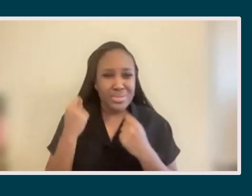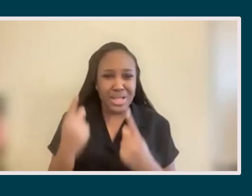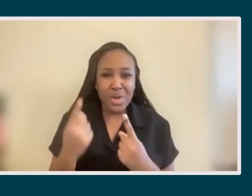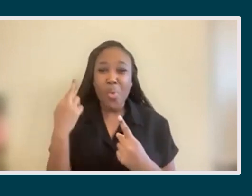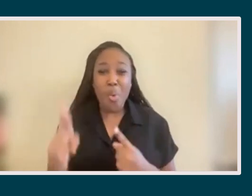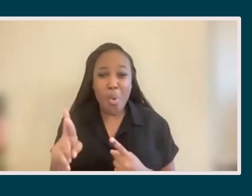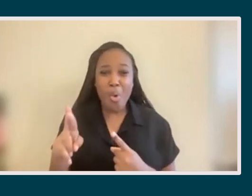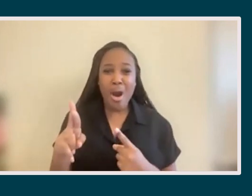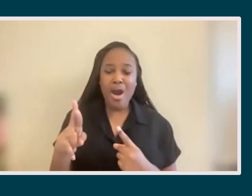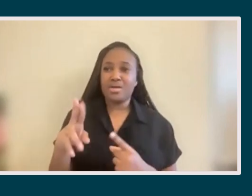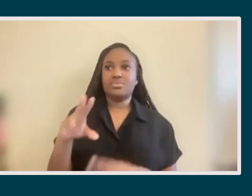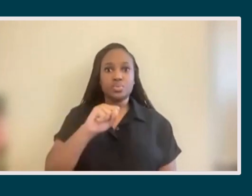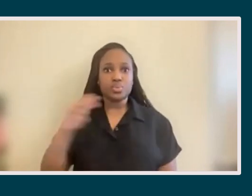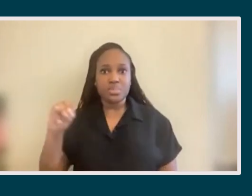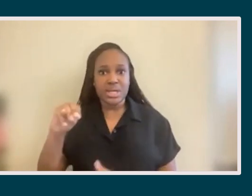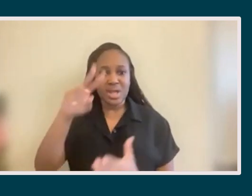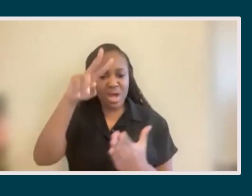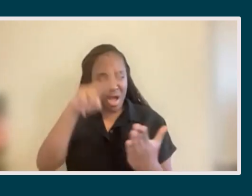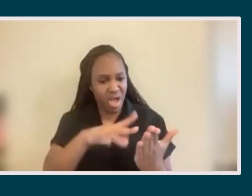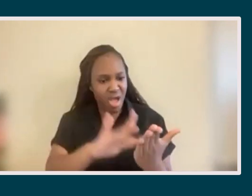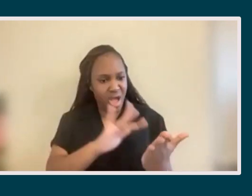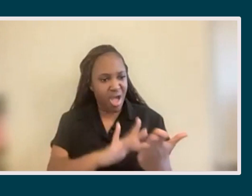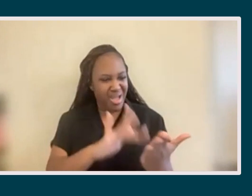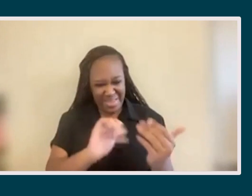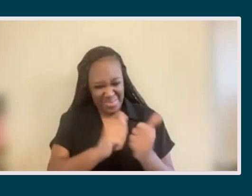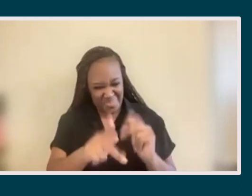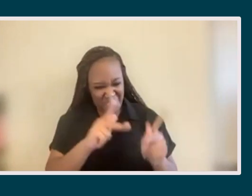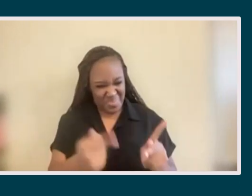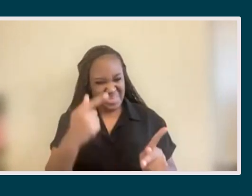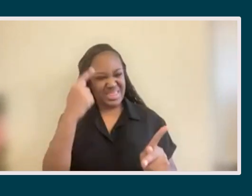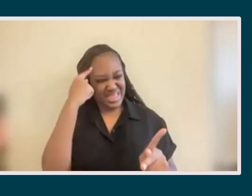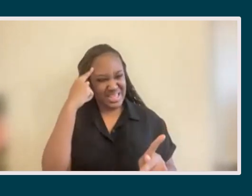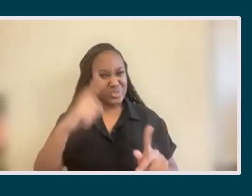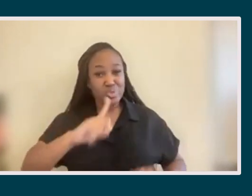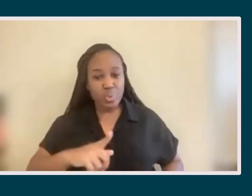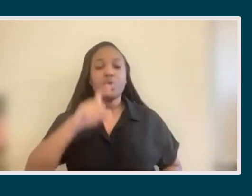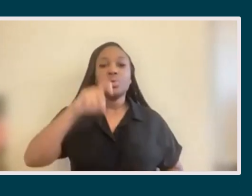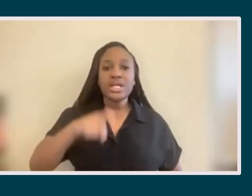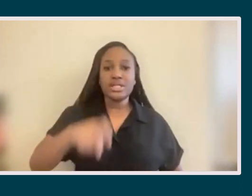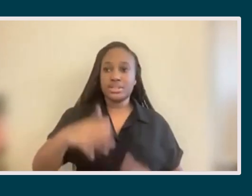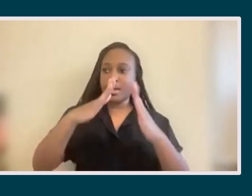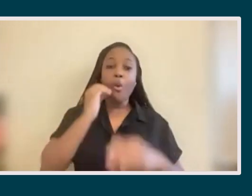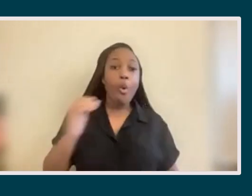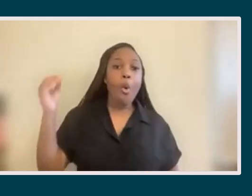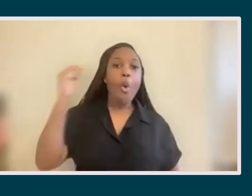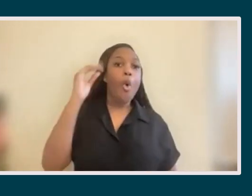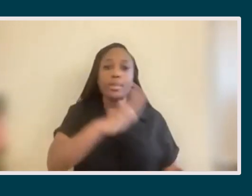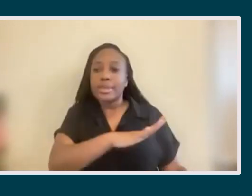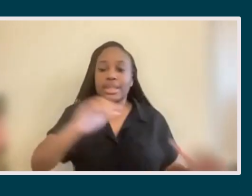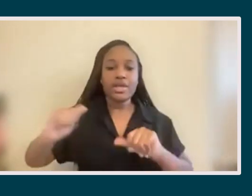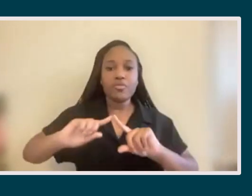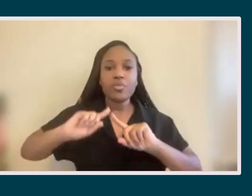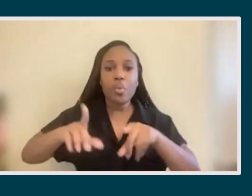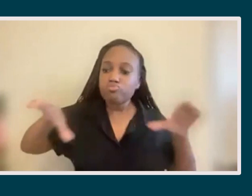the truth? You better get out of your house, get in your car, and get out of homogeneity and go spend some time with people who